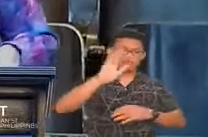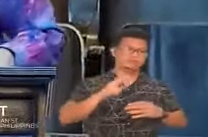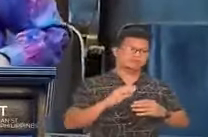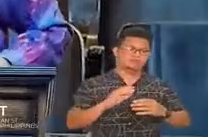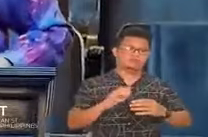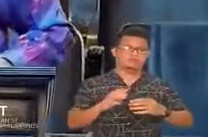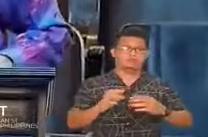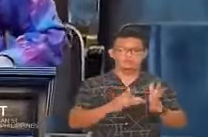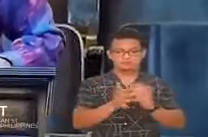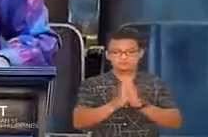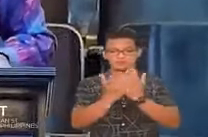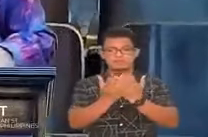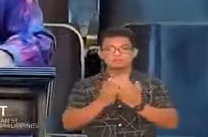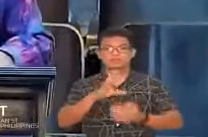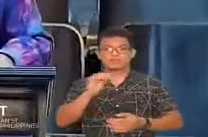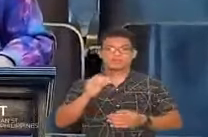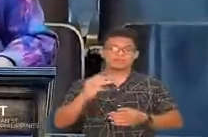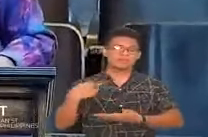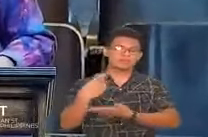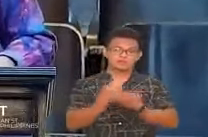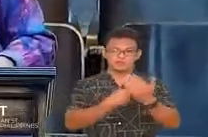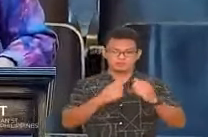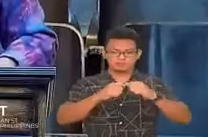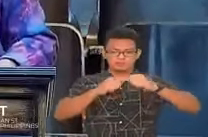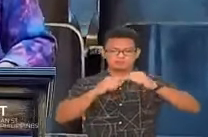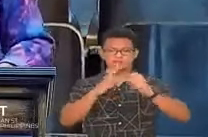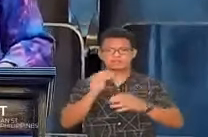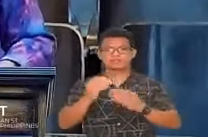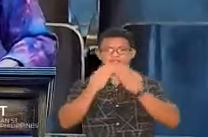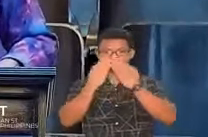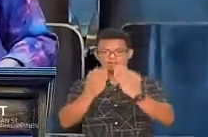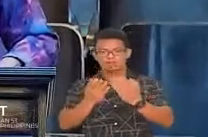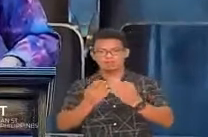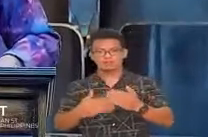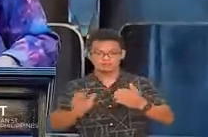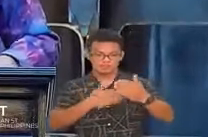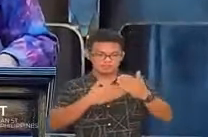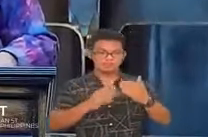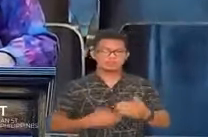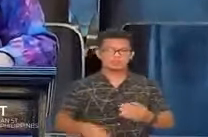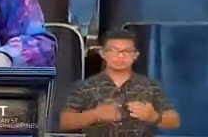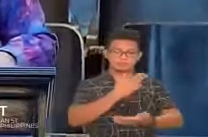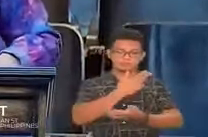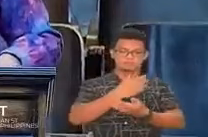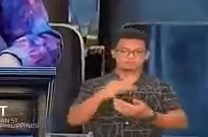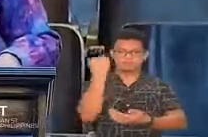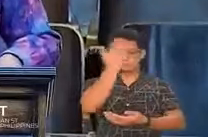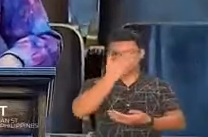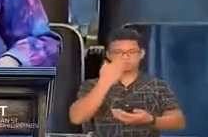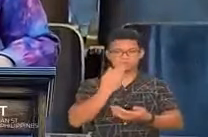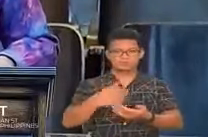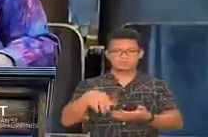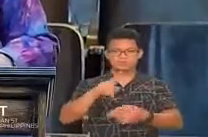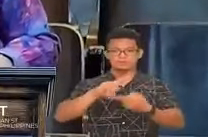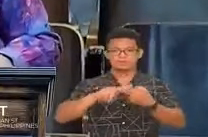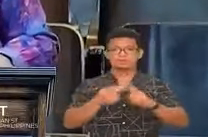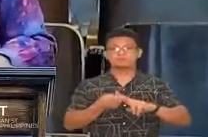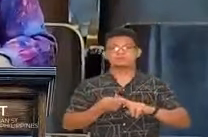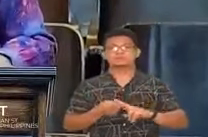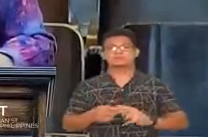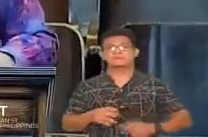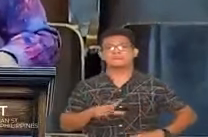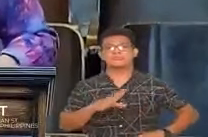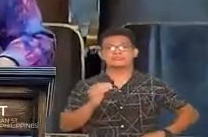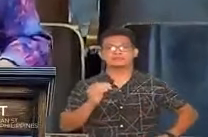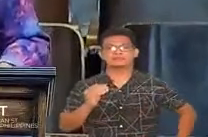18. Thank you, chorus. What a beautiful number. Thank you, Brother Alfredo, Mercia,